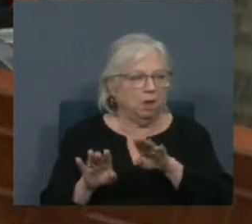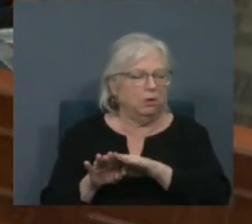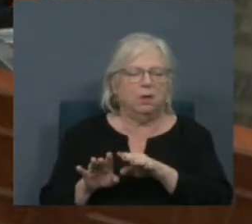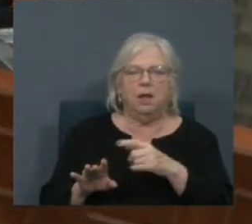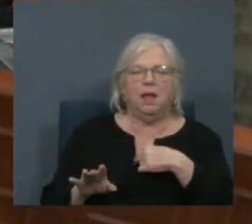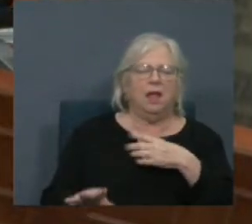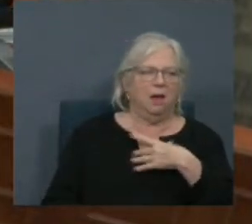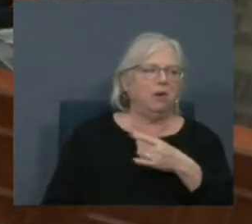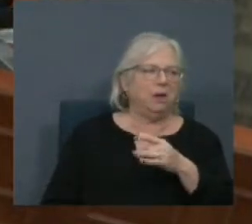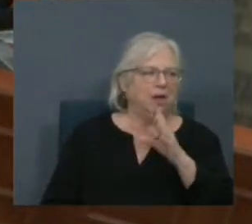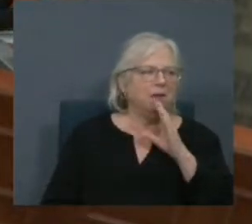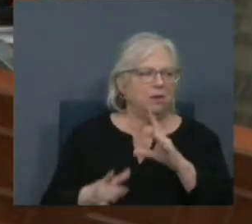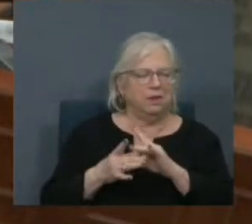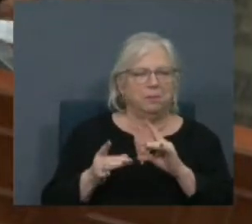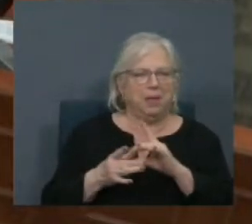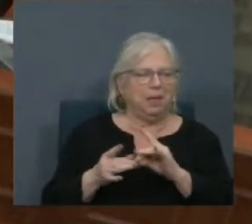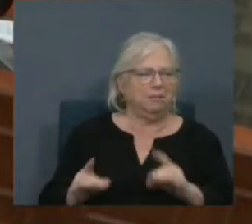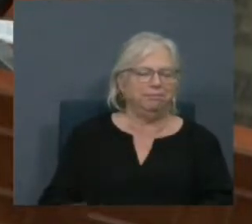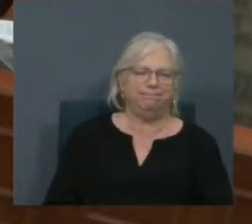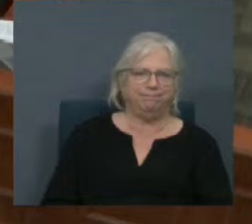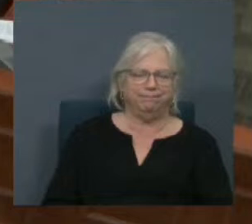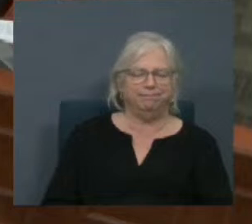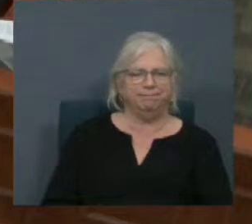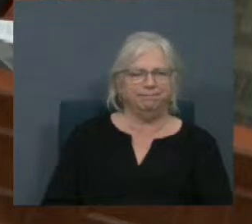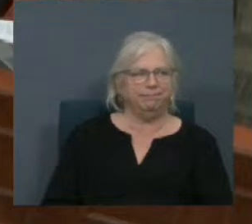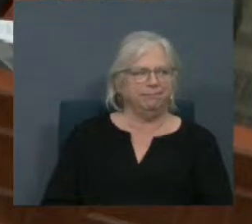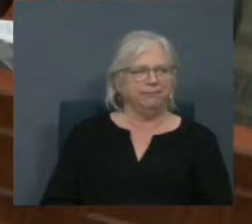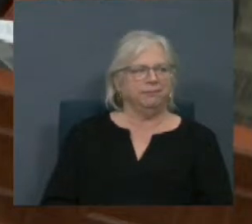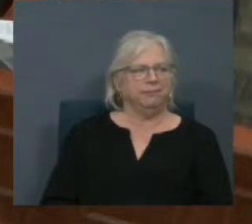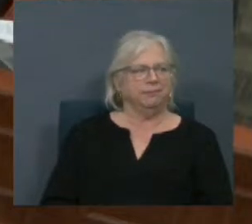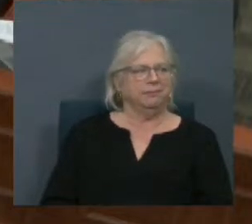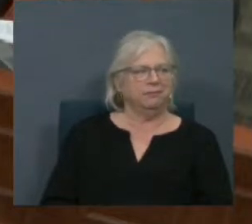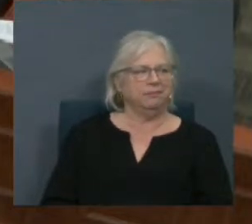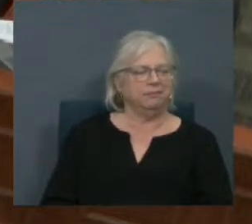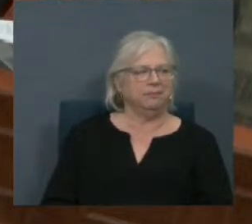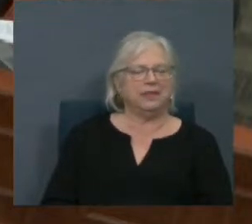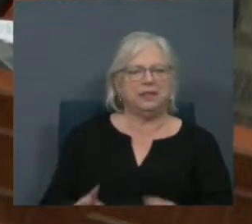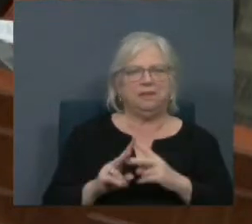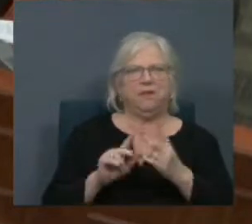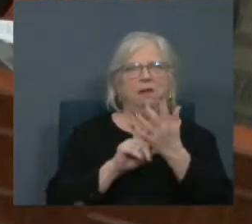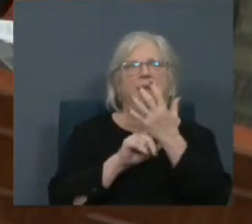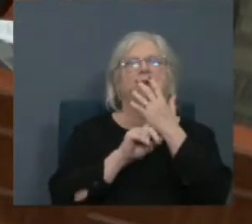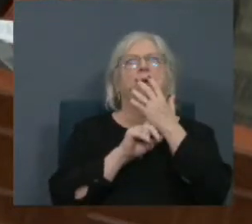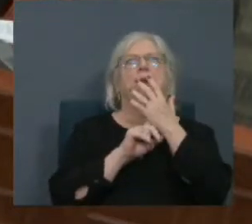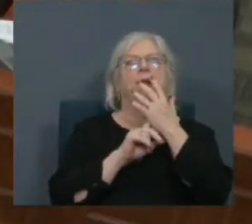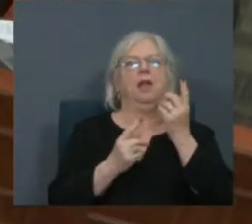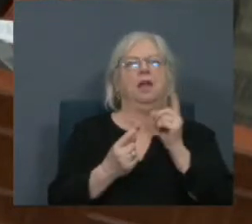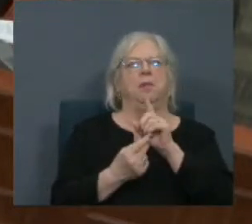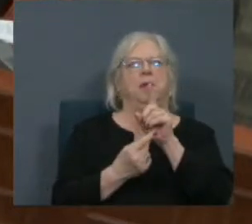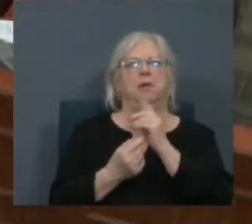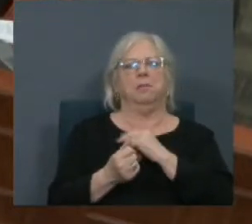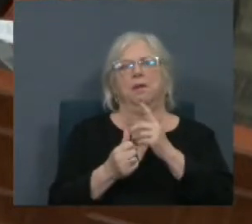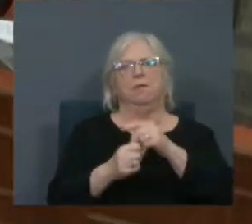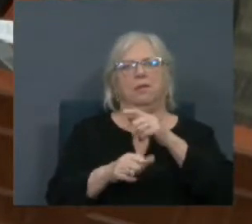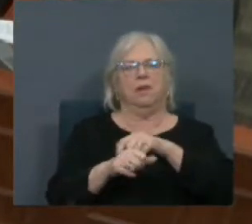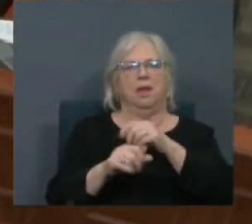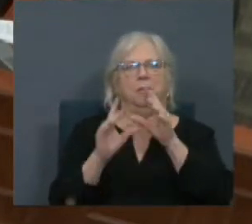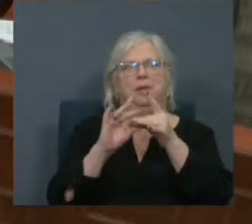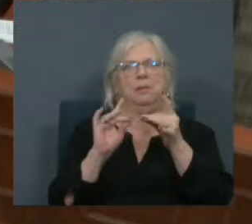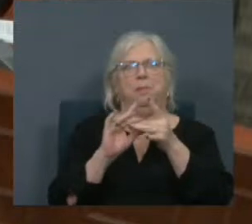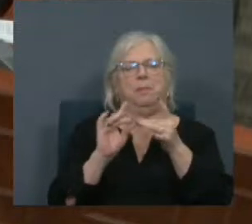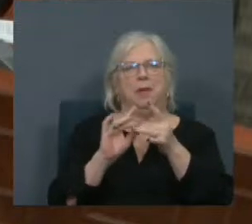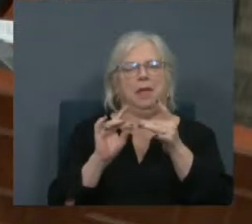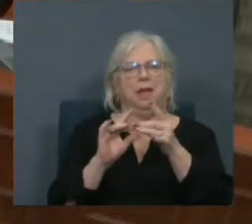speak. You know, it's very intimidating coming up here. It's my first time speaking. I've